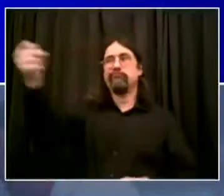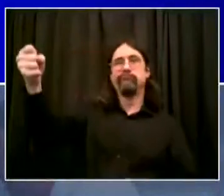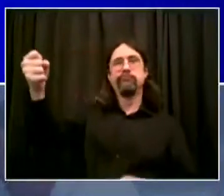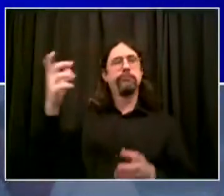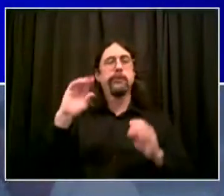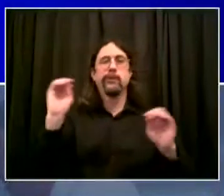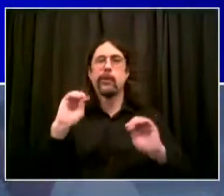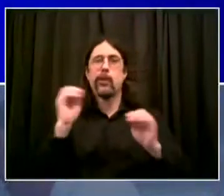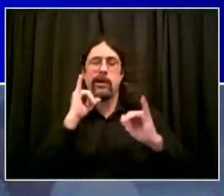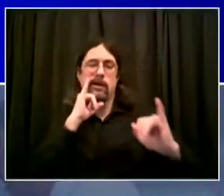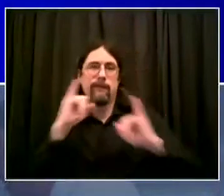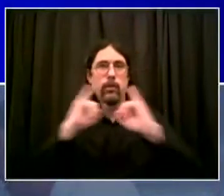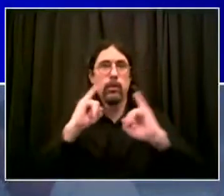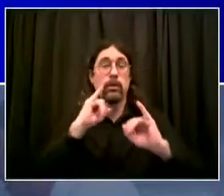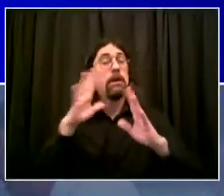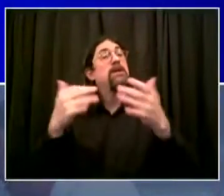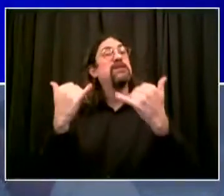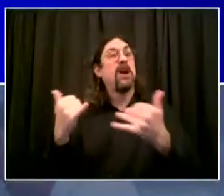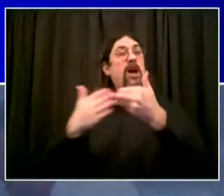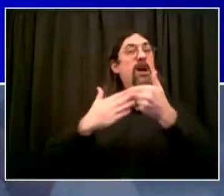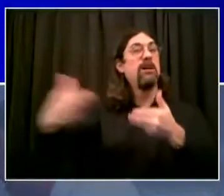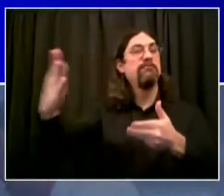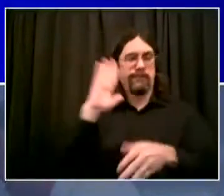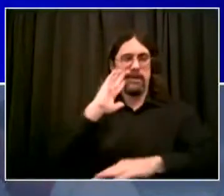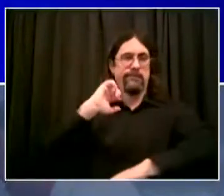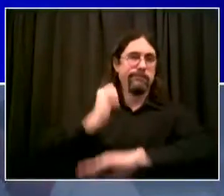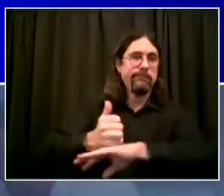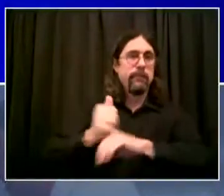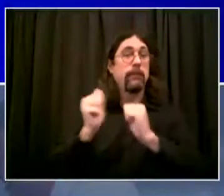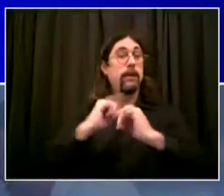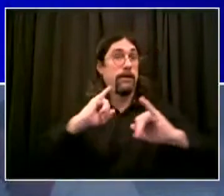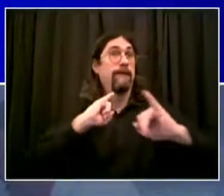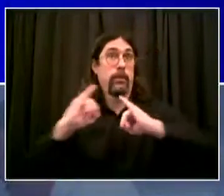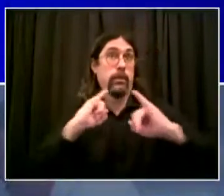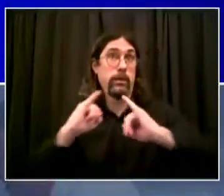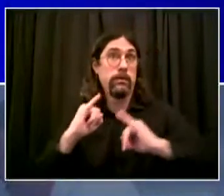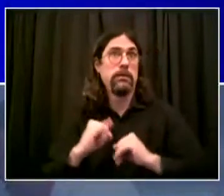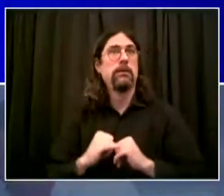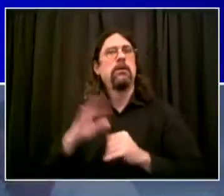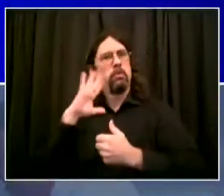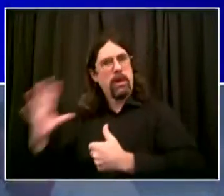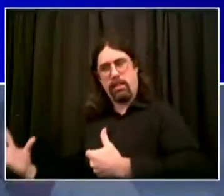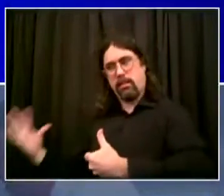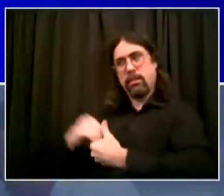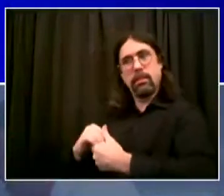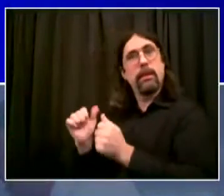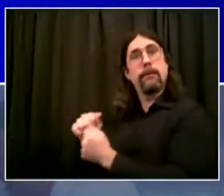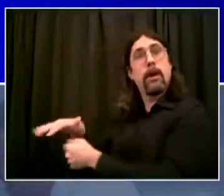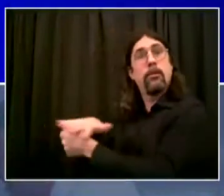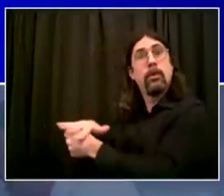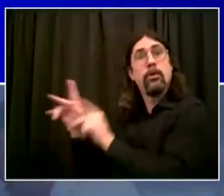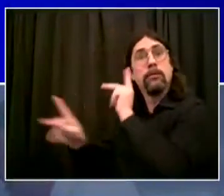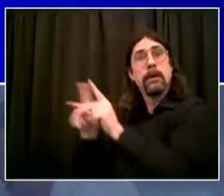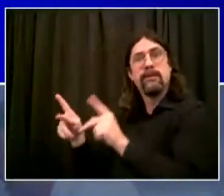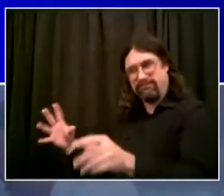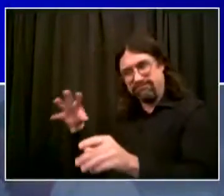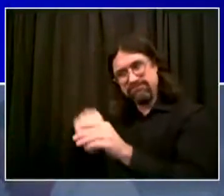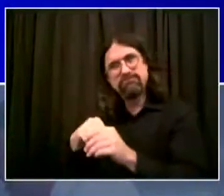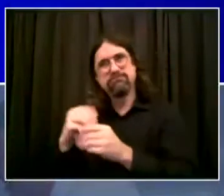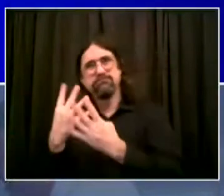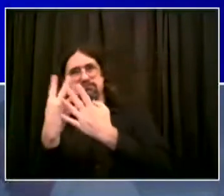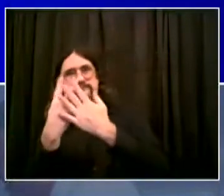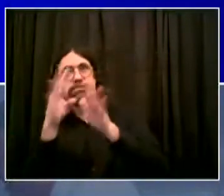represent the diversity of this city, and the precinct council will interview each of them and provide feedback to the commissioner. The commissioner